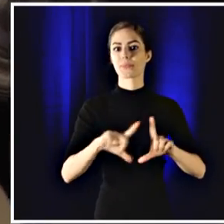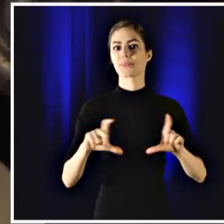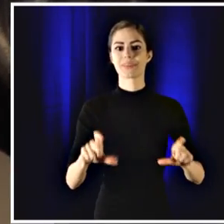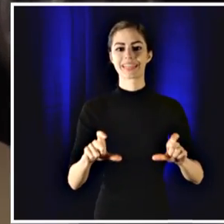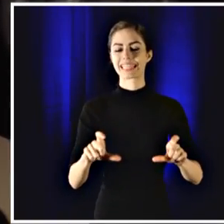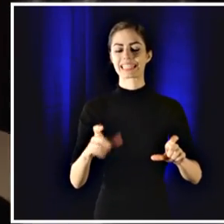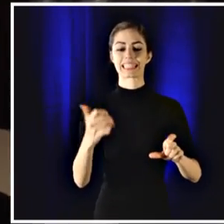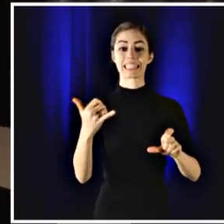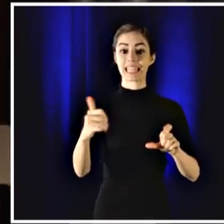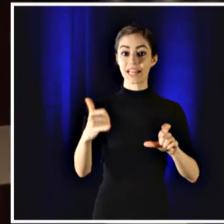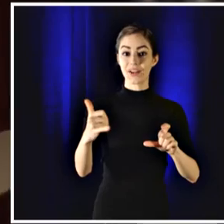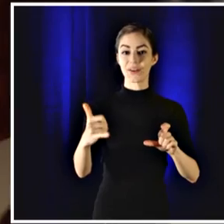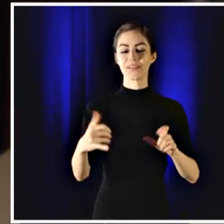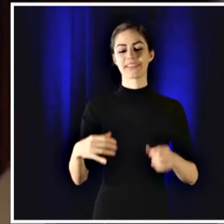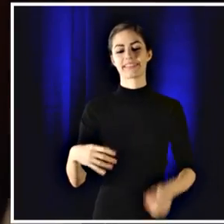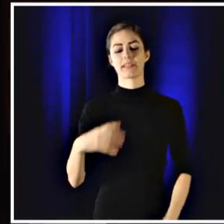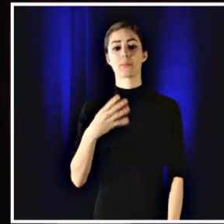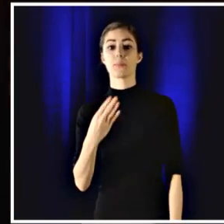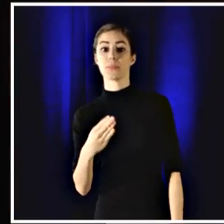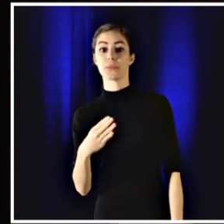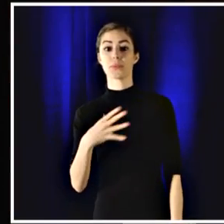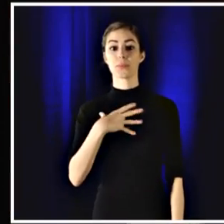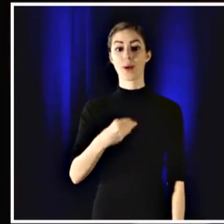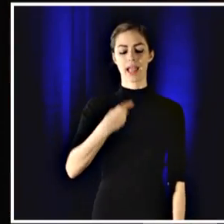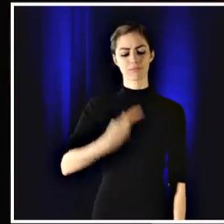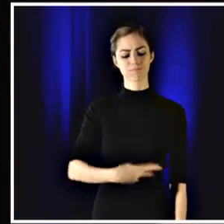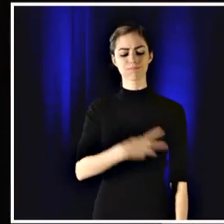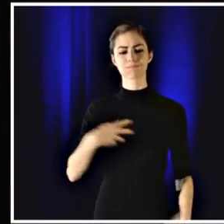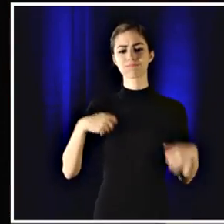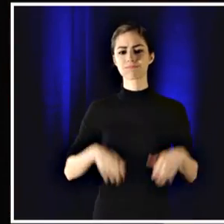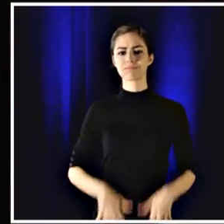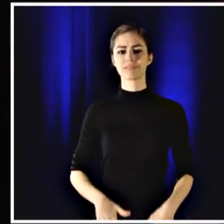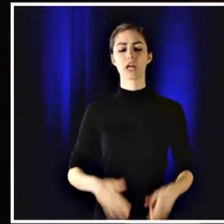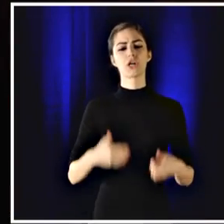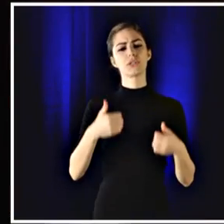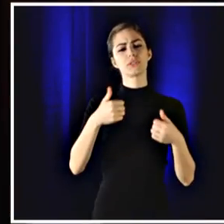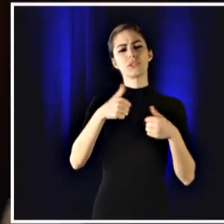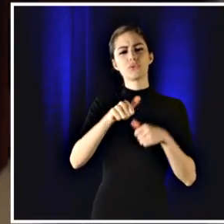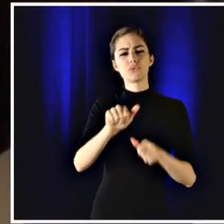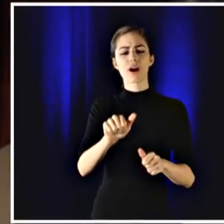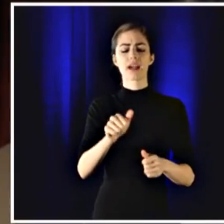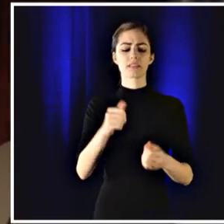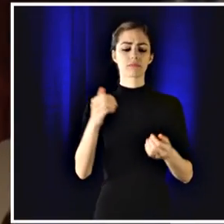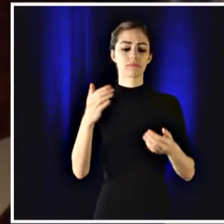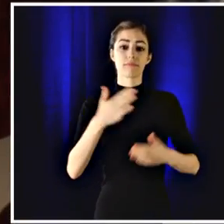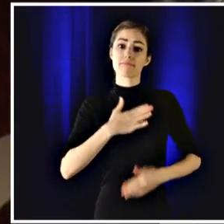infuse them into the artwork in an effort to share my thoughts and emotions with the viewer.